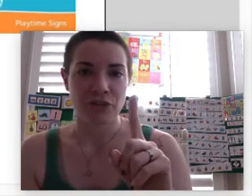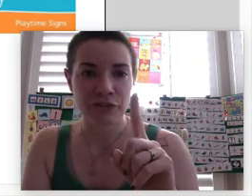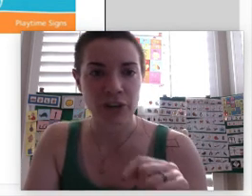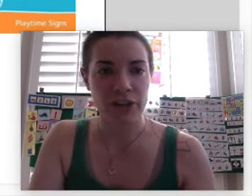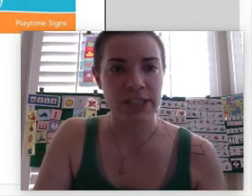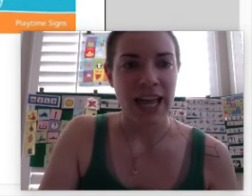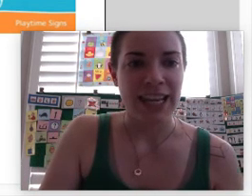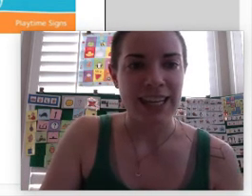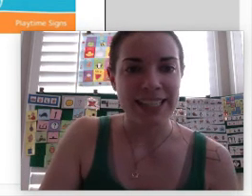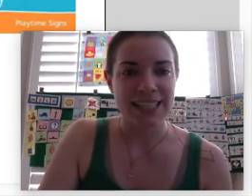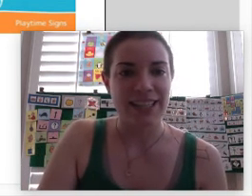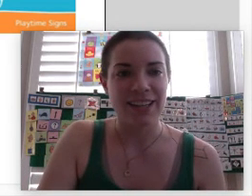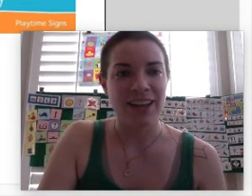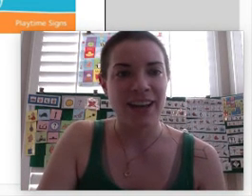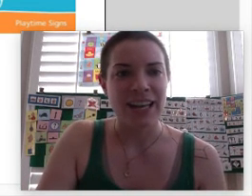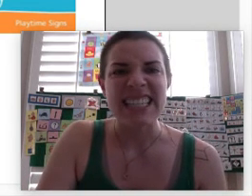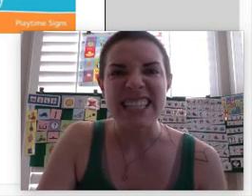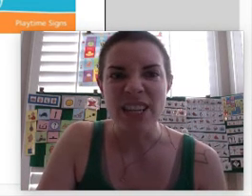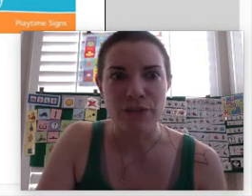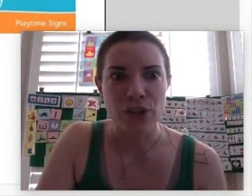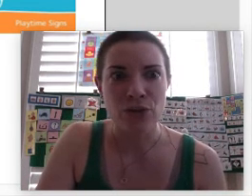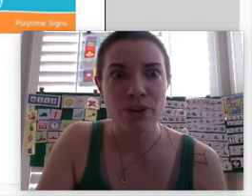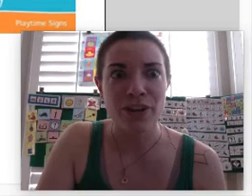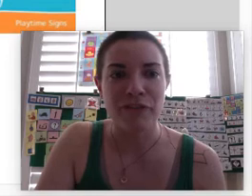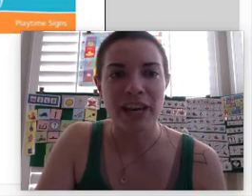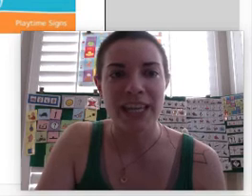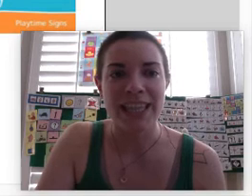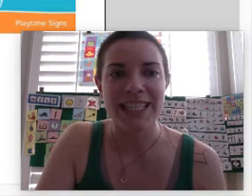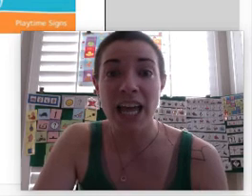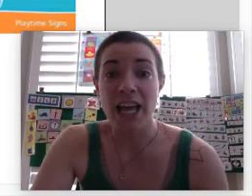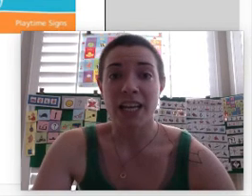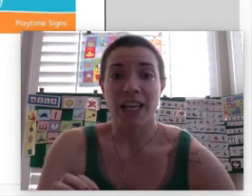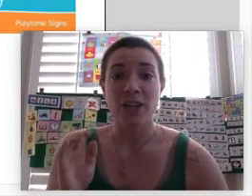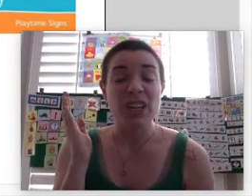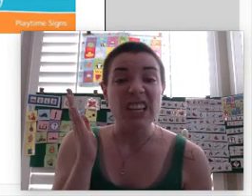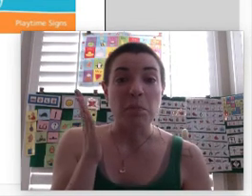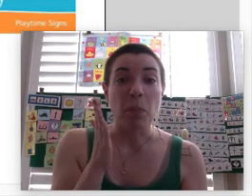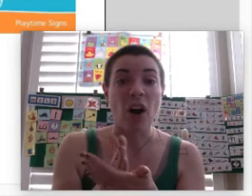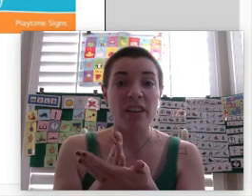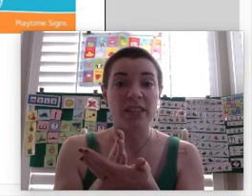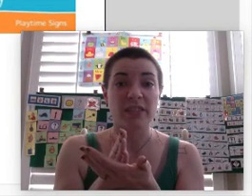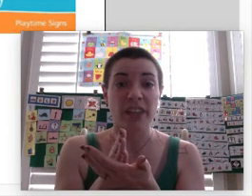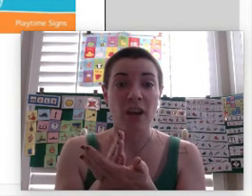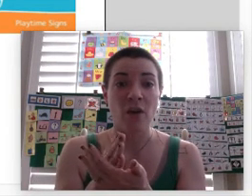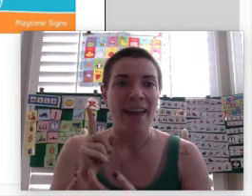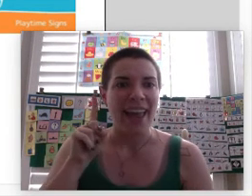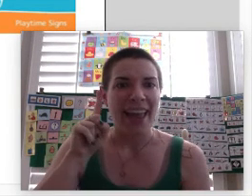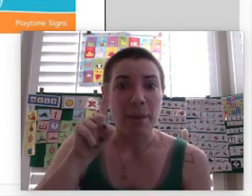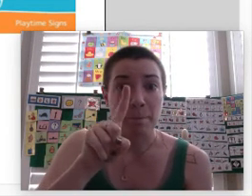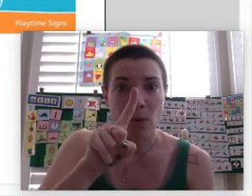So first, let's look, see if you can find the sun. You can even pause the